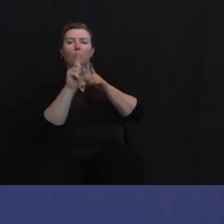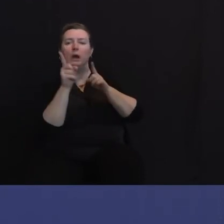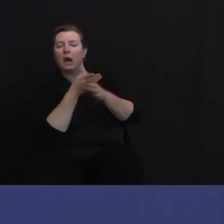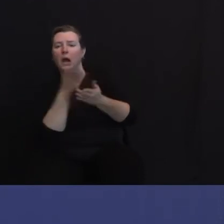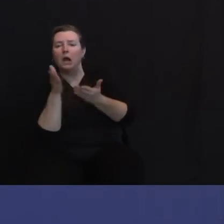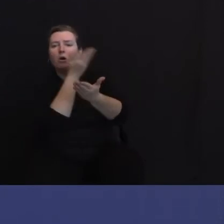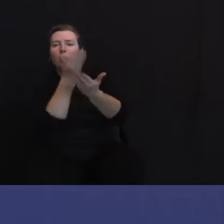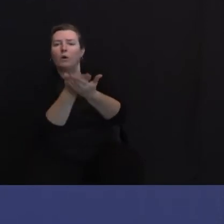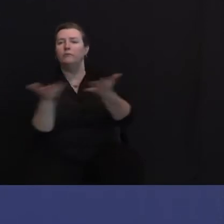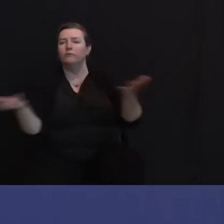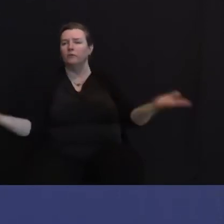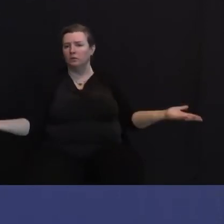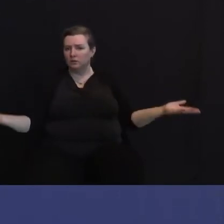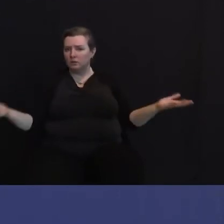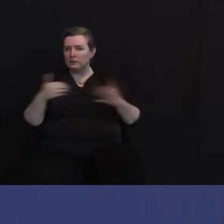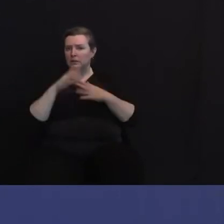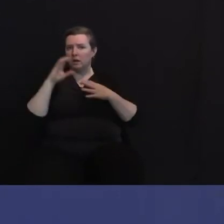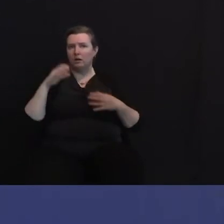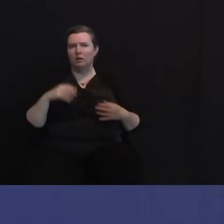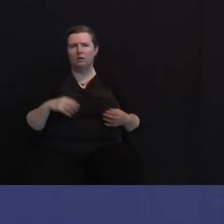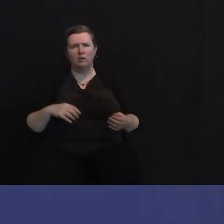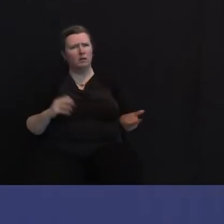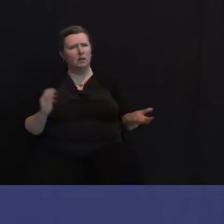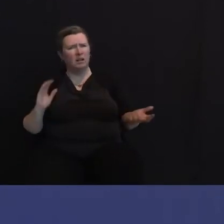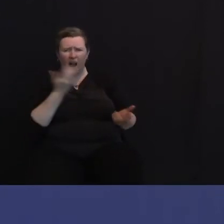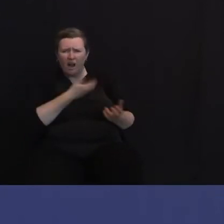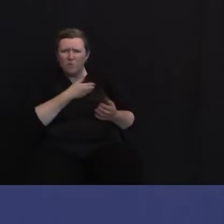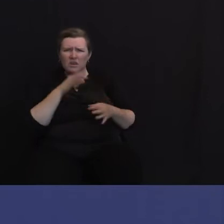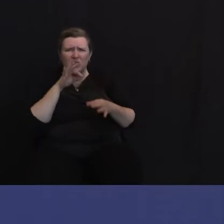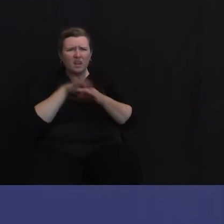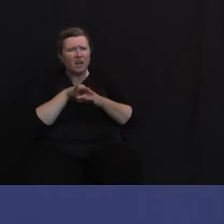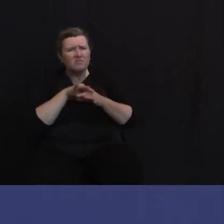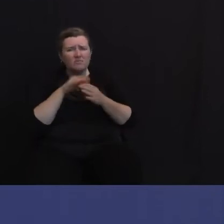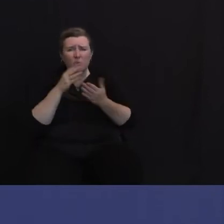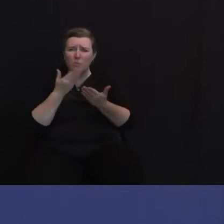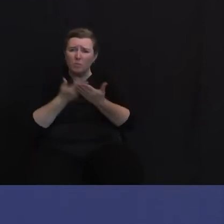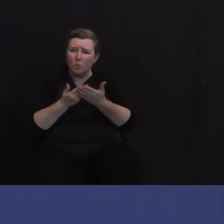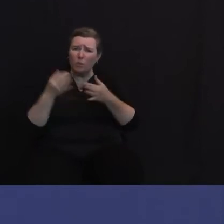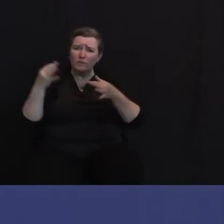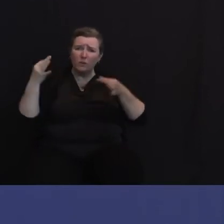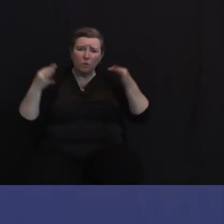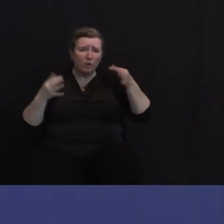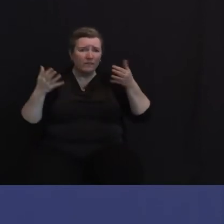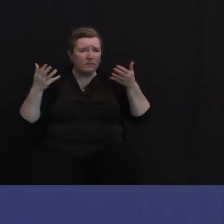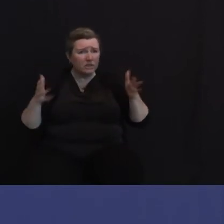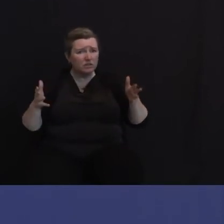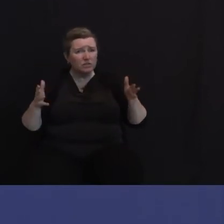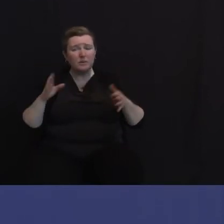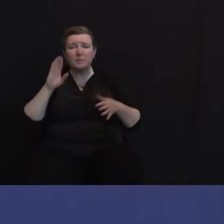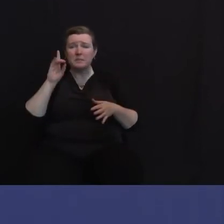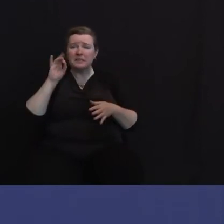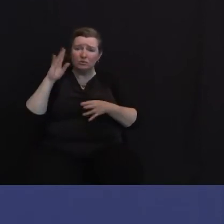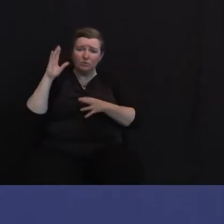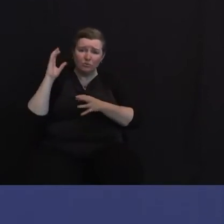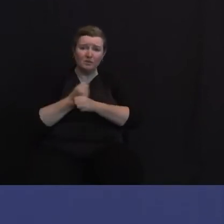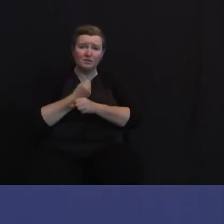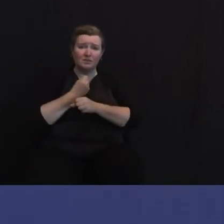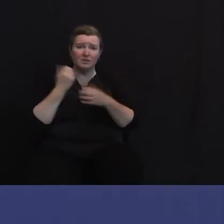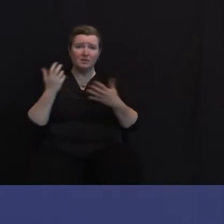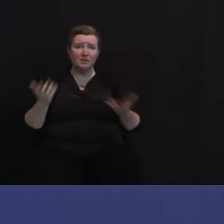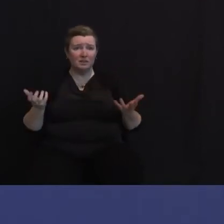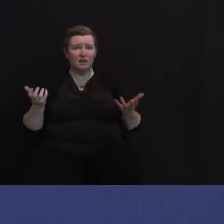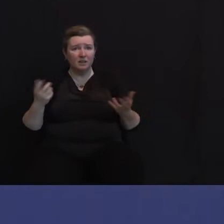election, which has overwhelmingly been proven in courts and in state houses around the country. That's bad enough, and those folks need to be held